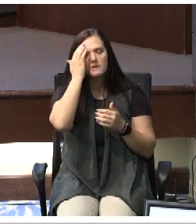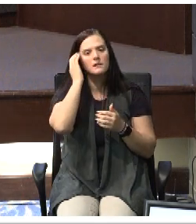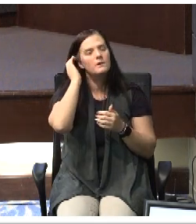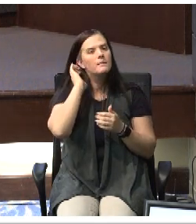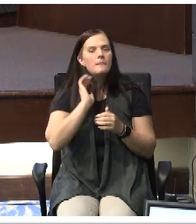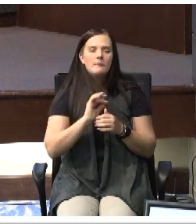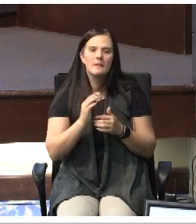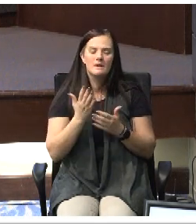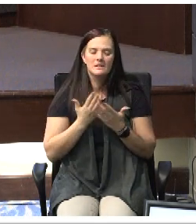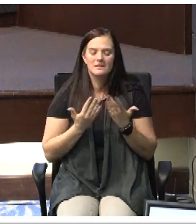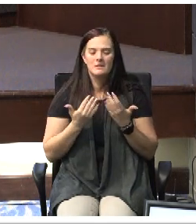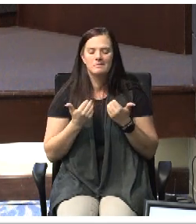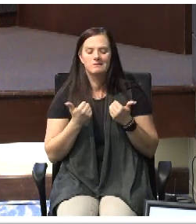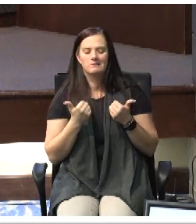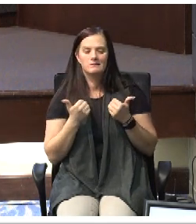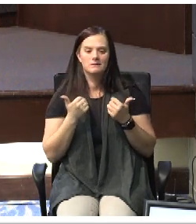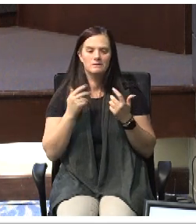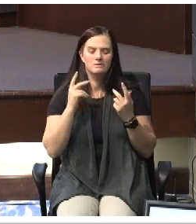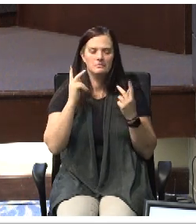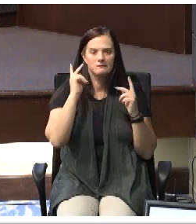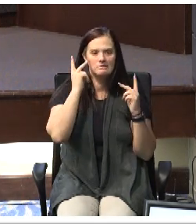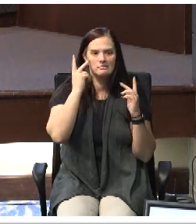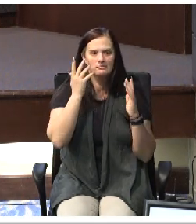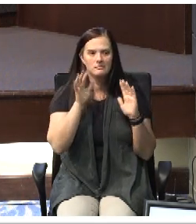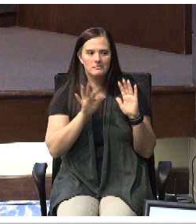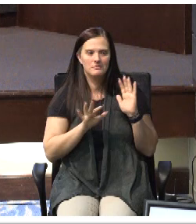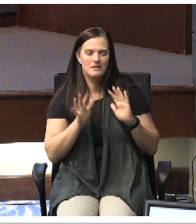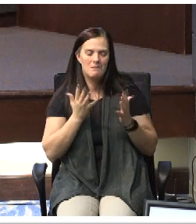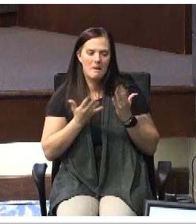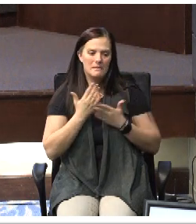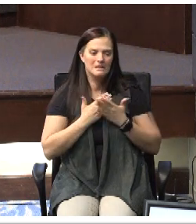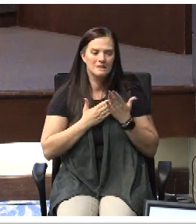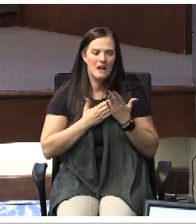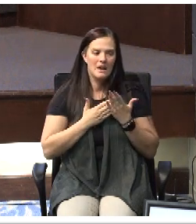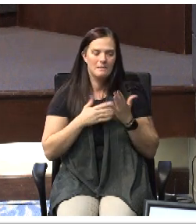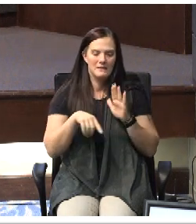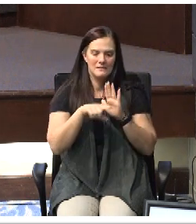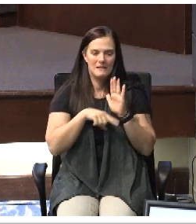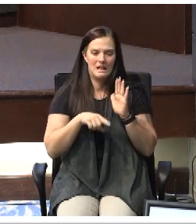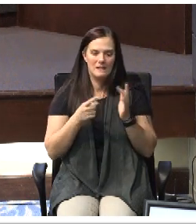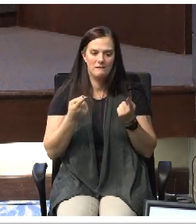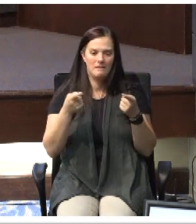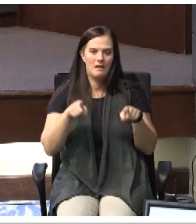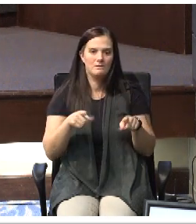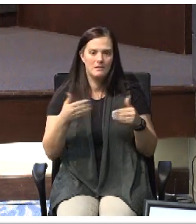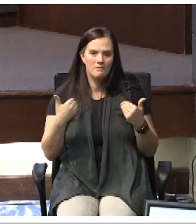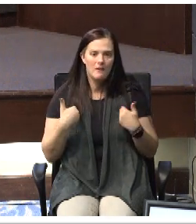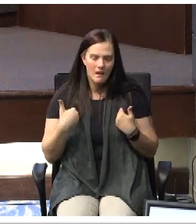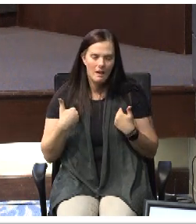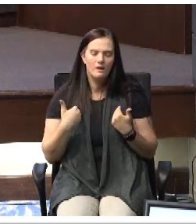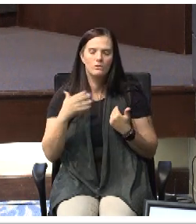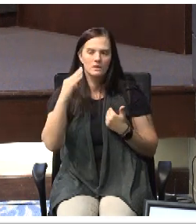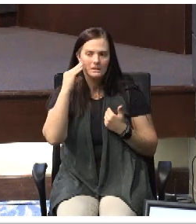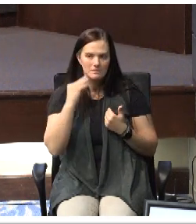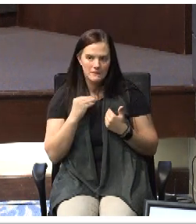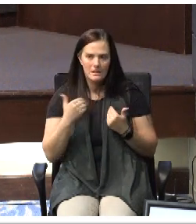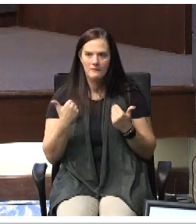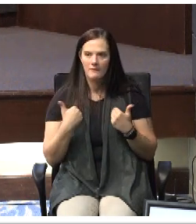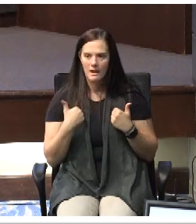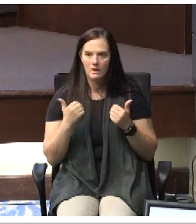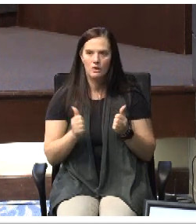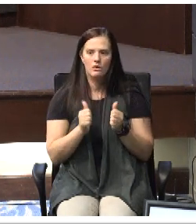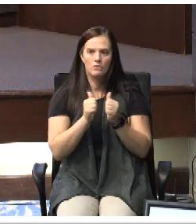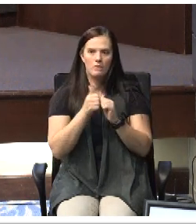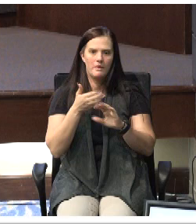There's apprehension, there's paranoia, there's maybe some negative instances that they've had or experiences that they've had